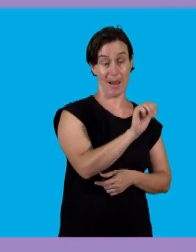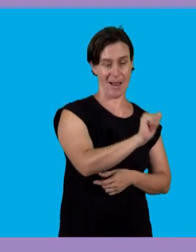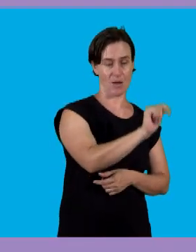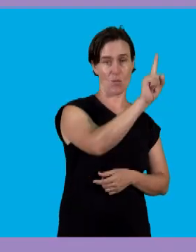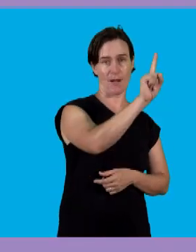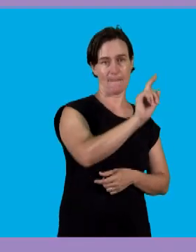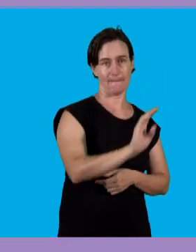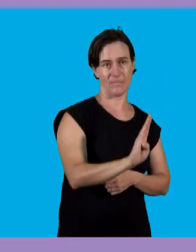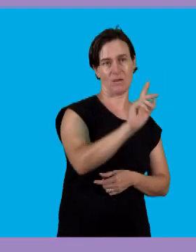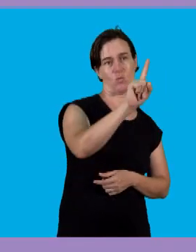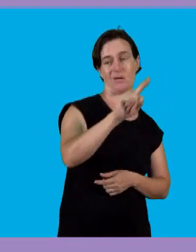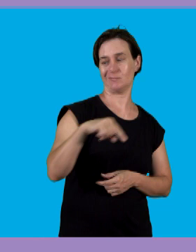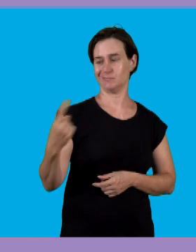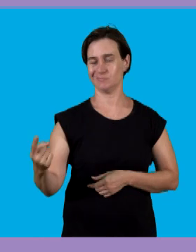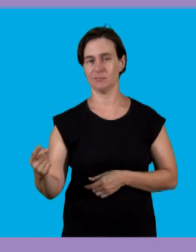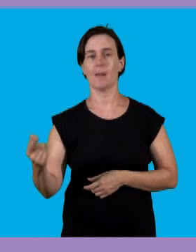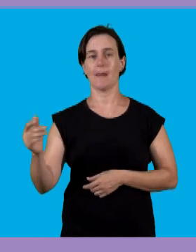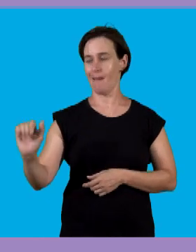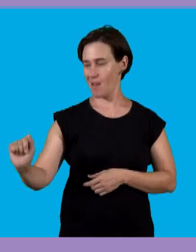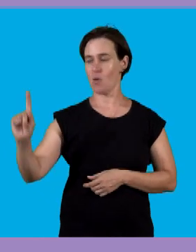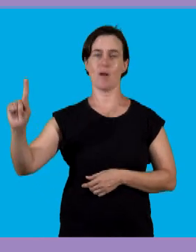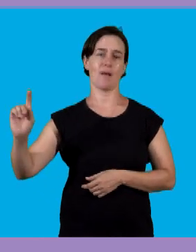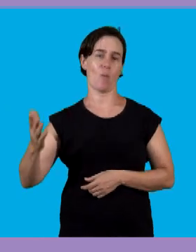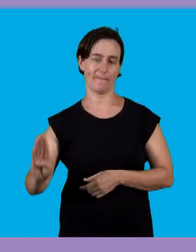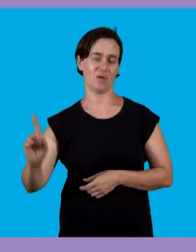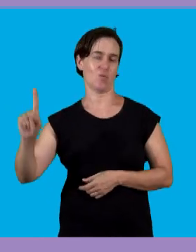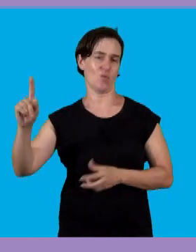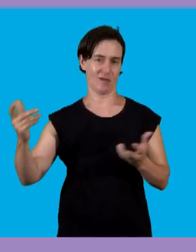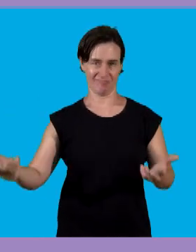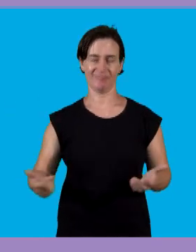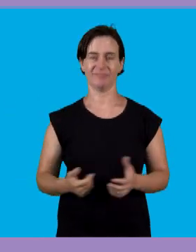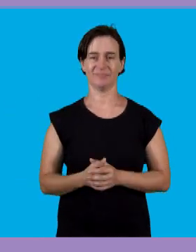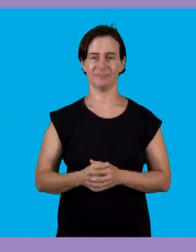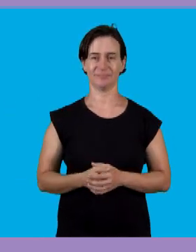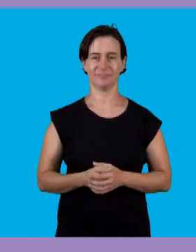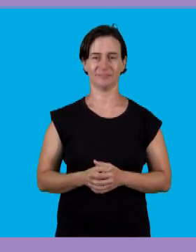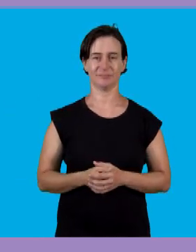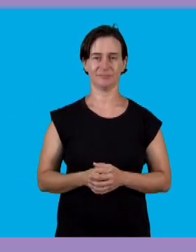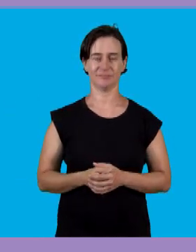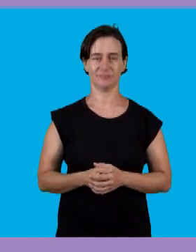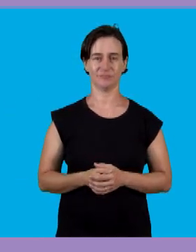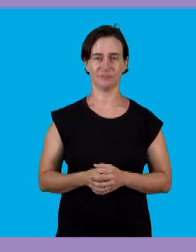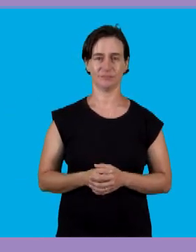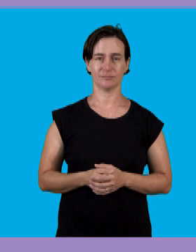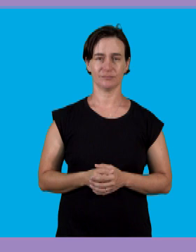exponent 1 in both terms, and the b also has an exponent 1 in both